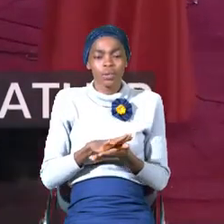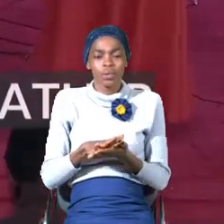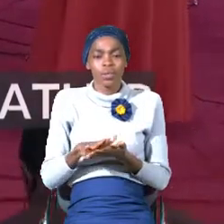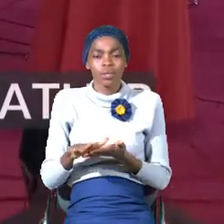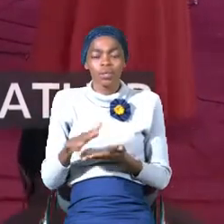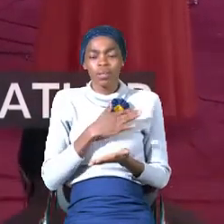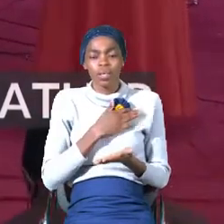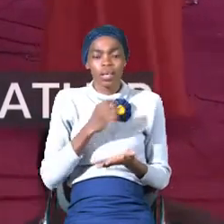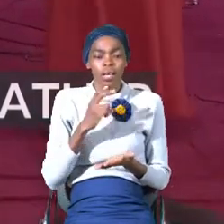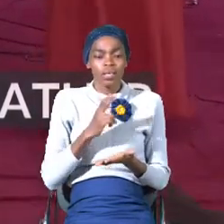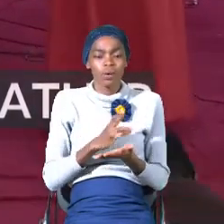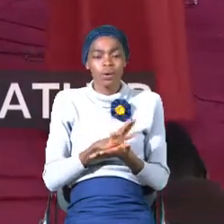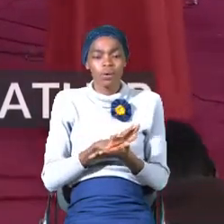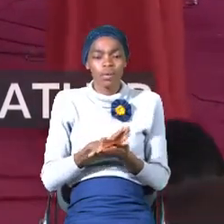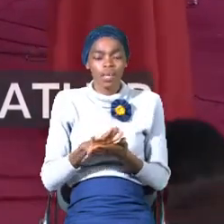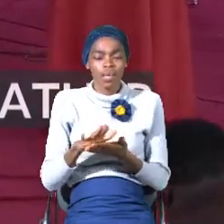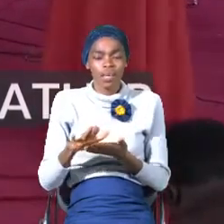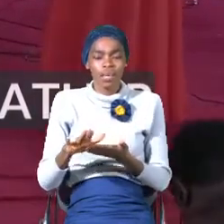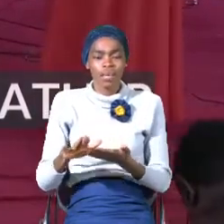pure and holy,